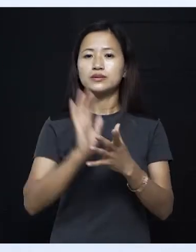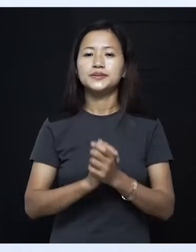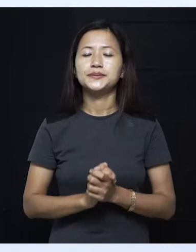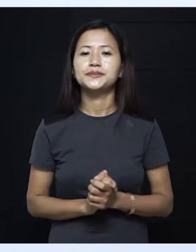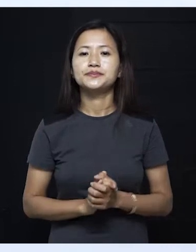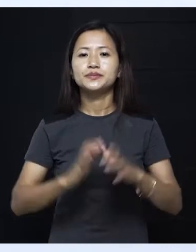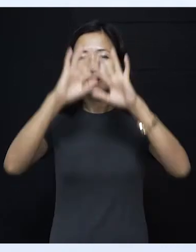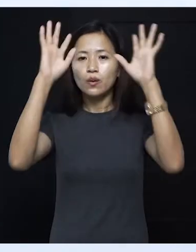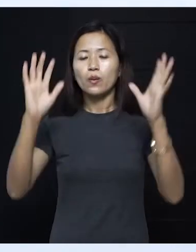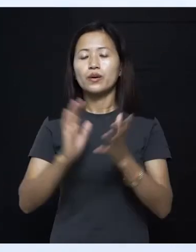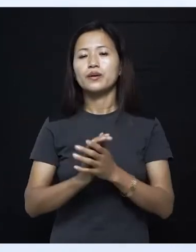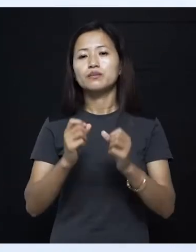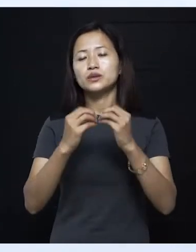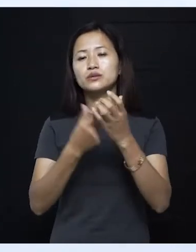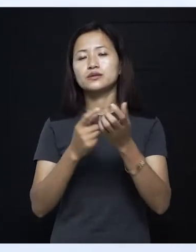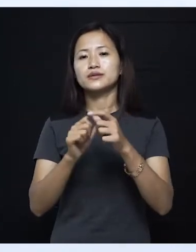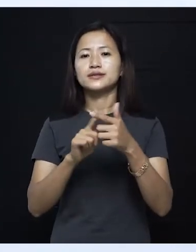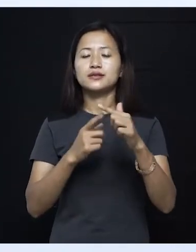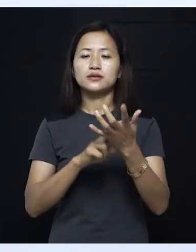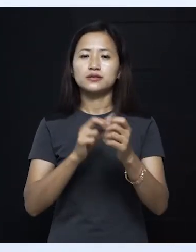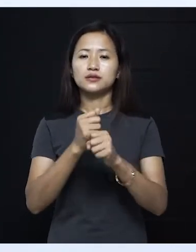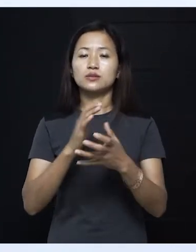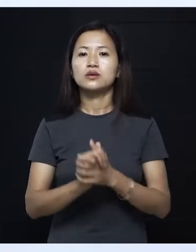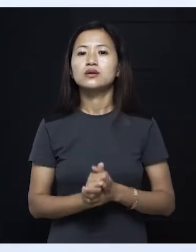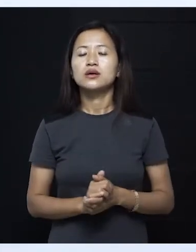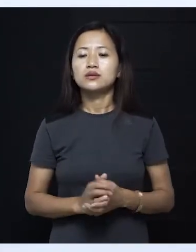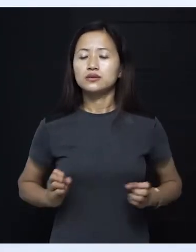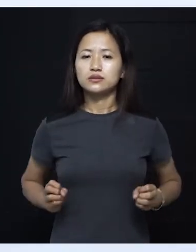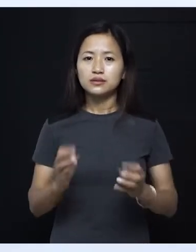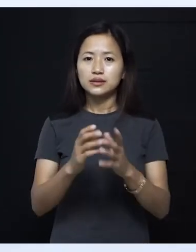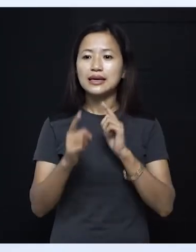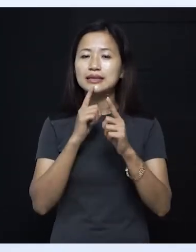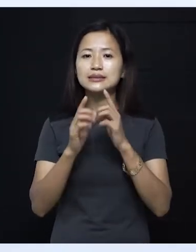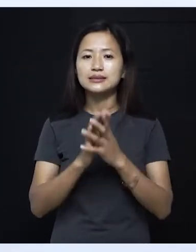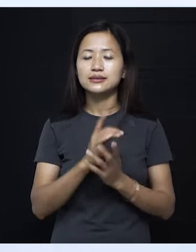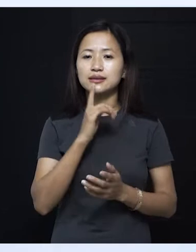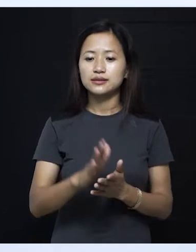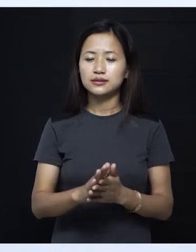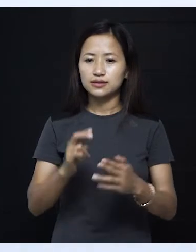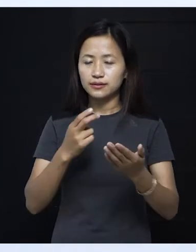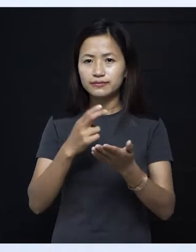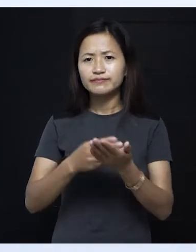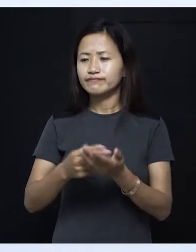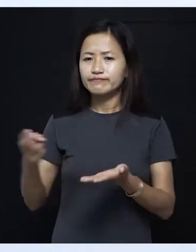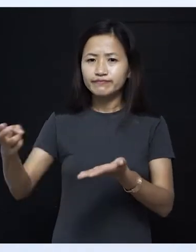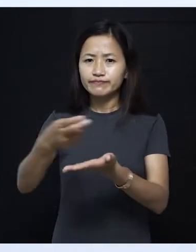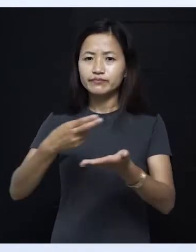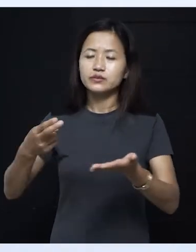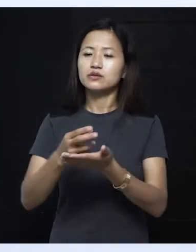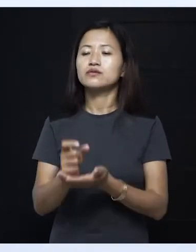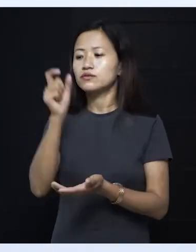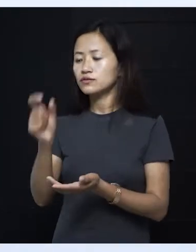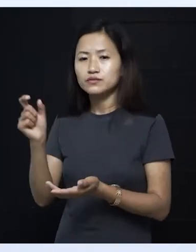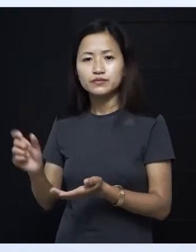weather bulletin. Okay, so weather bulletin means they started telling the farmers, they started broadcasting how